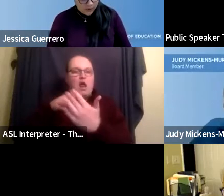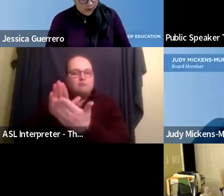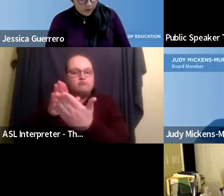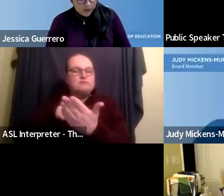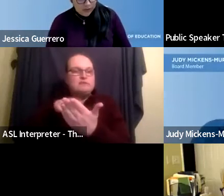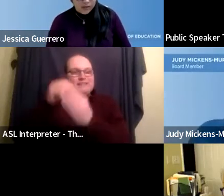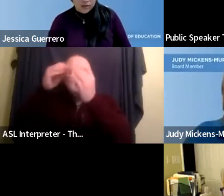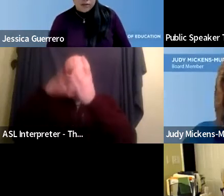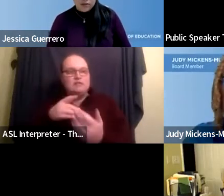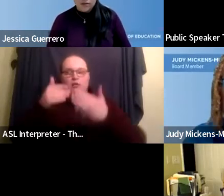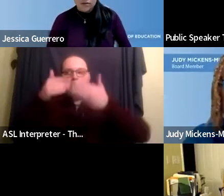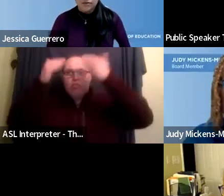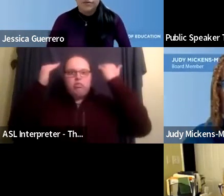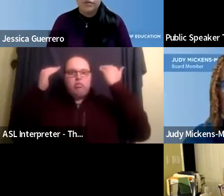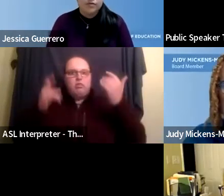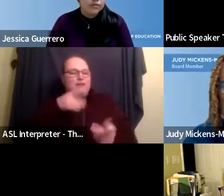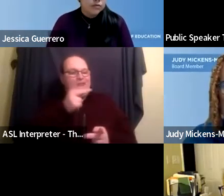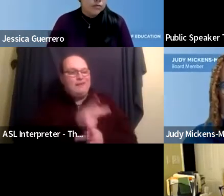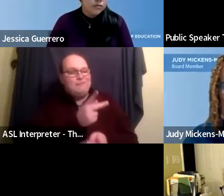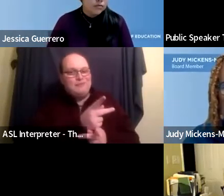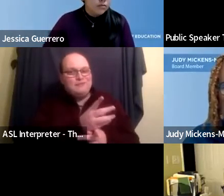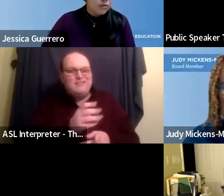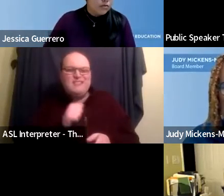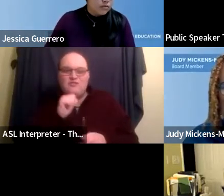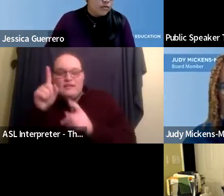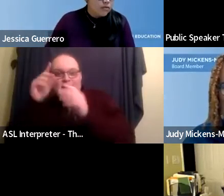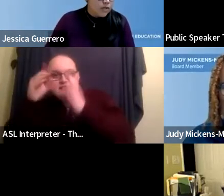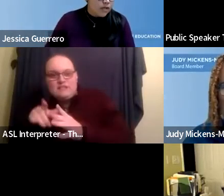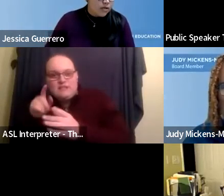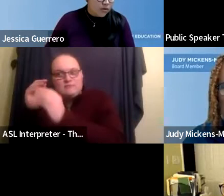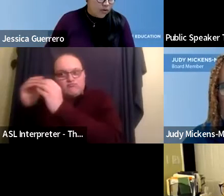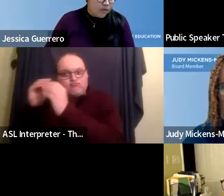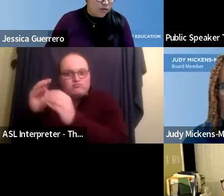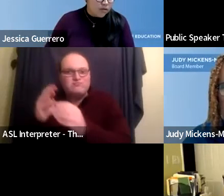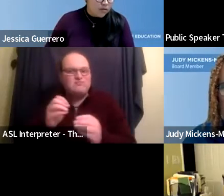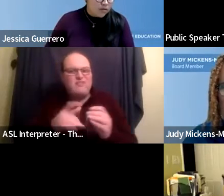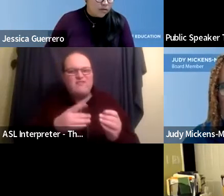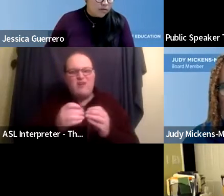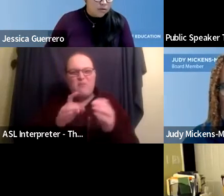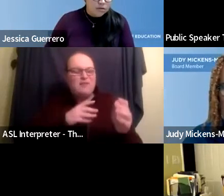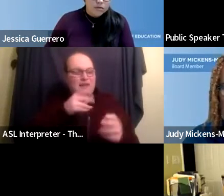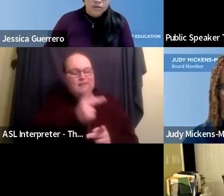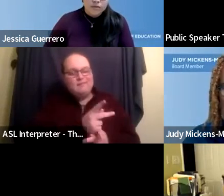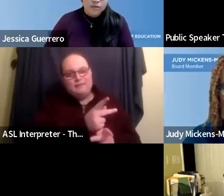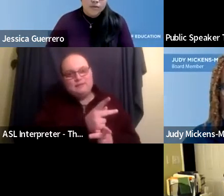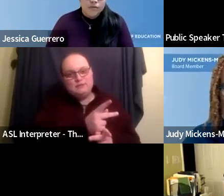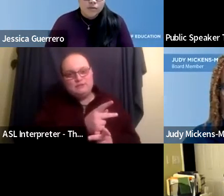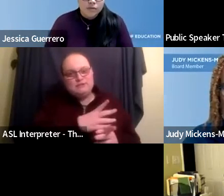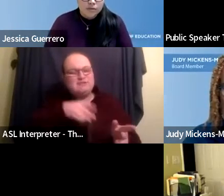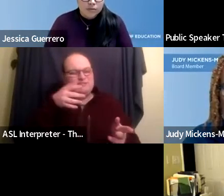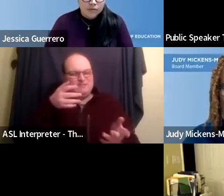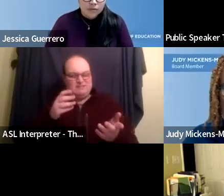teachers feeling like babysitters versus doing their passion of teaching classes. Our children, they are our future.